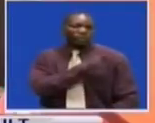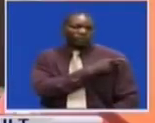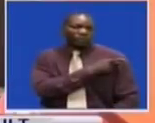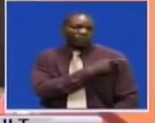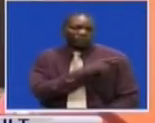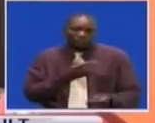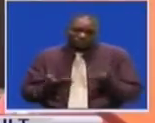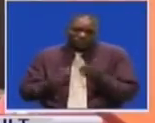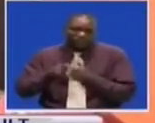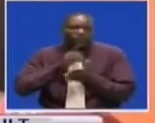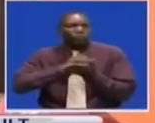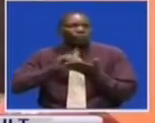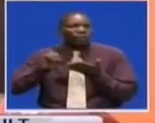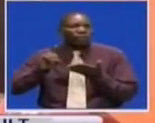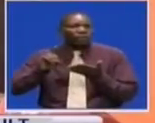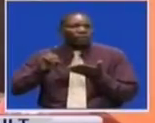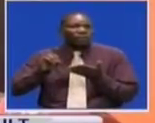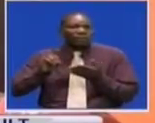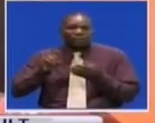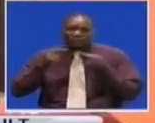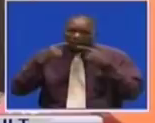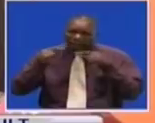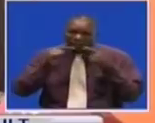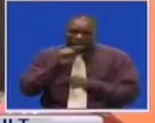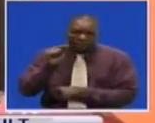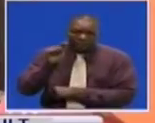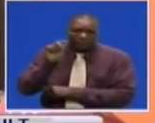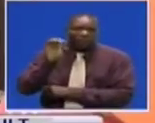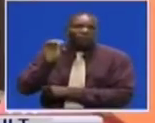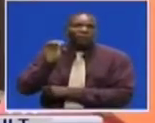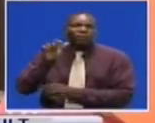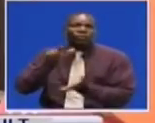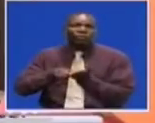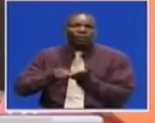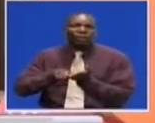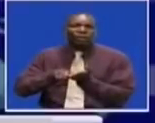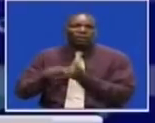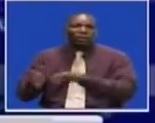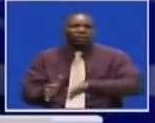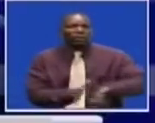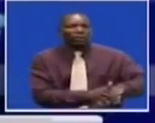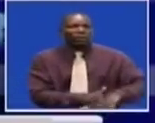possibly next week. Patrick Mulenga, ZNBC News, Lusaka.